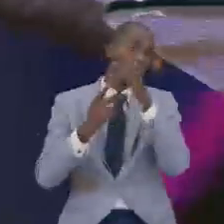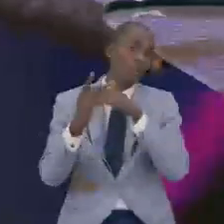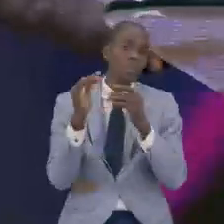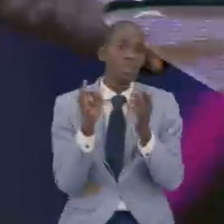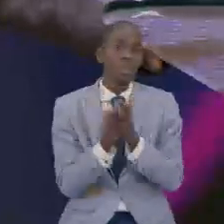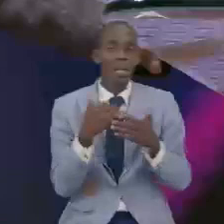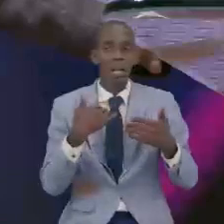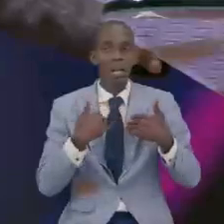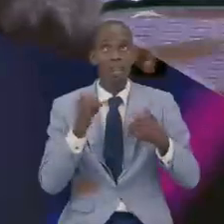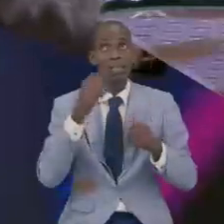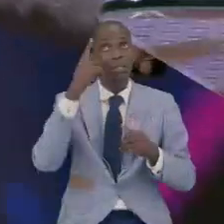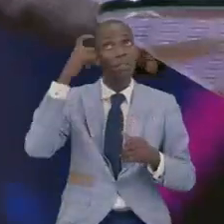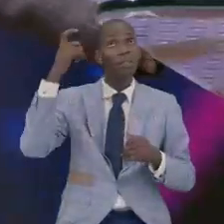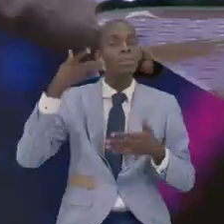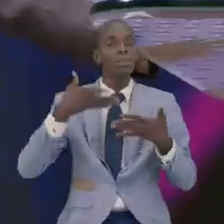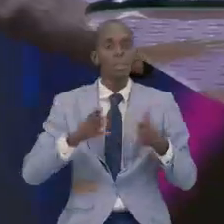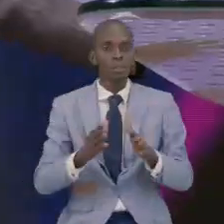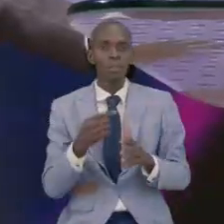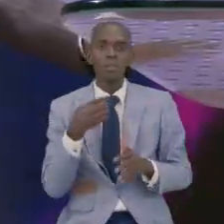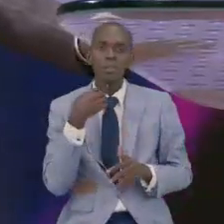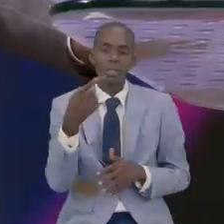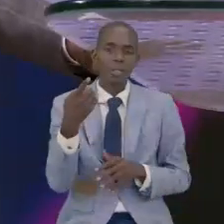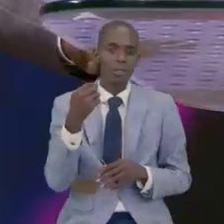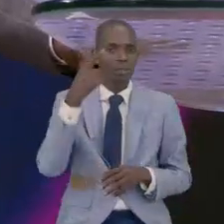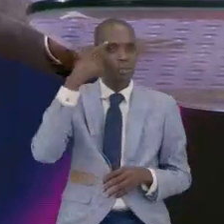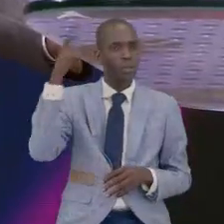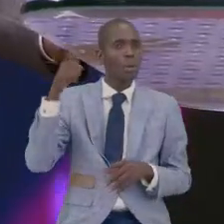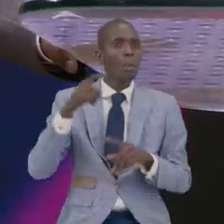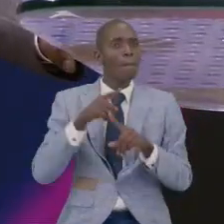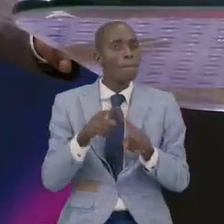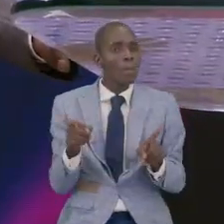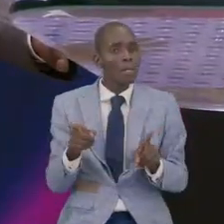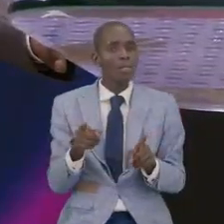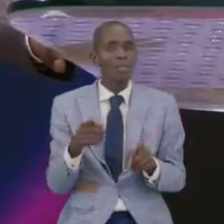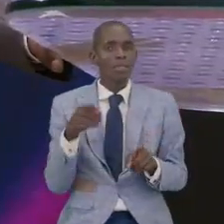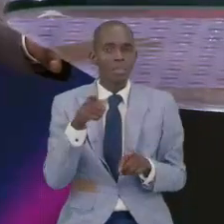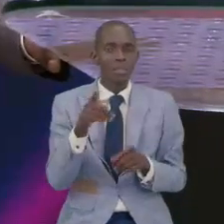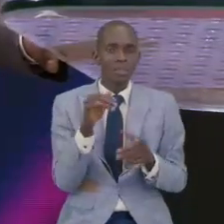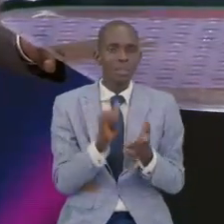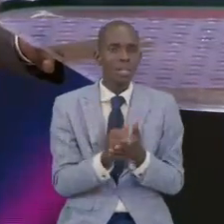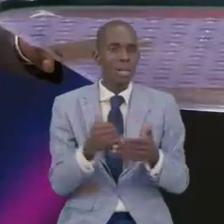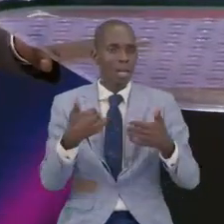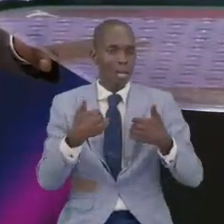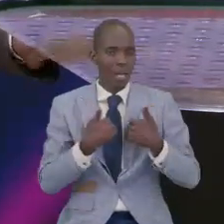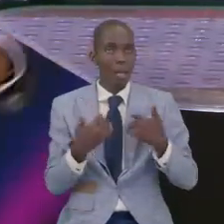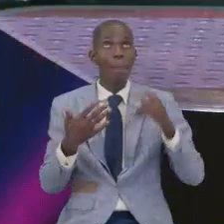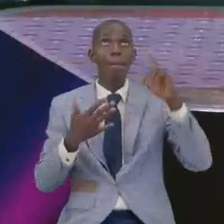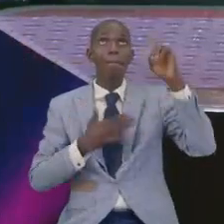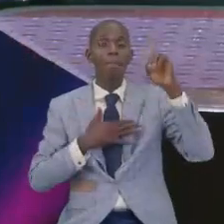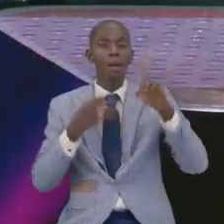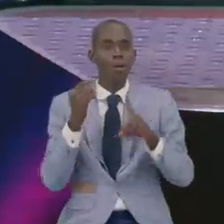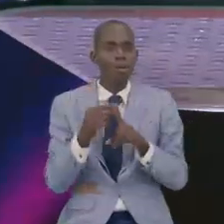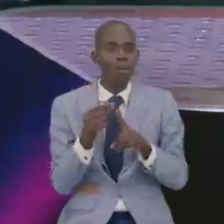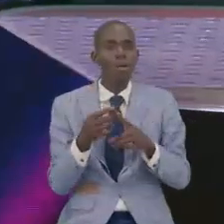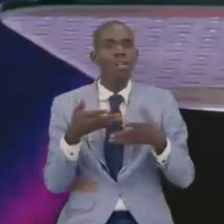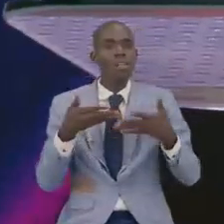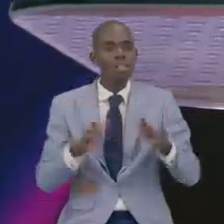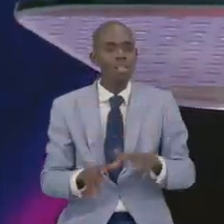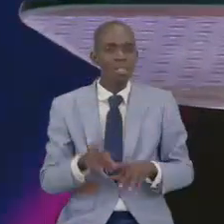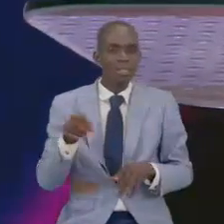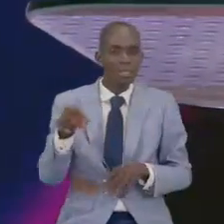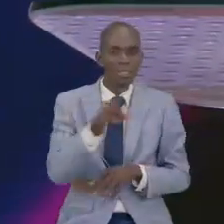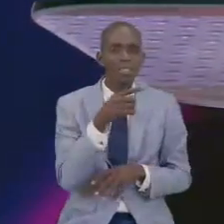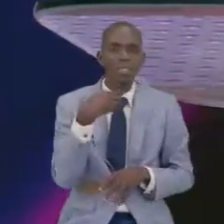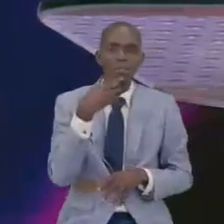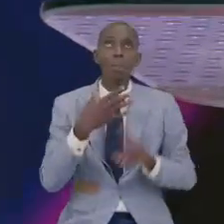dream, let him tell a dream. But, and the one, he that has my word, let him speak